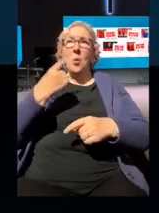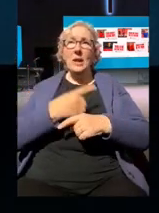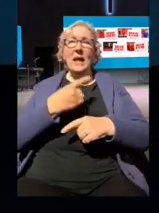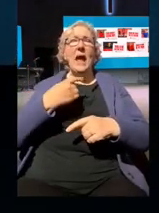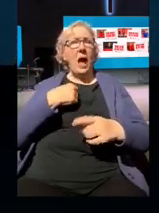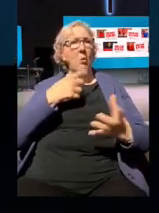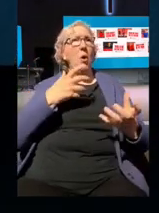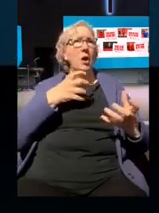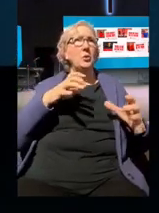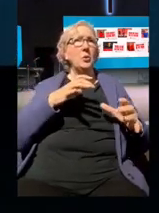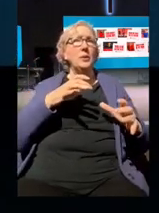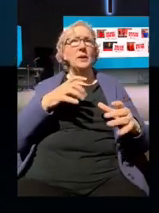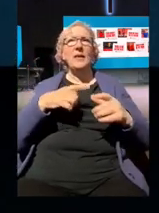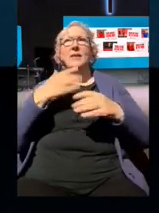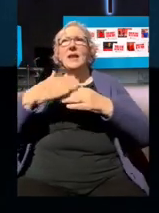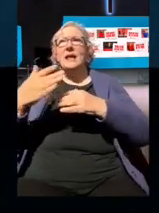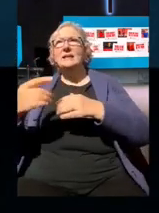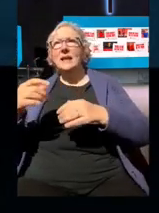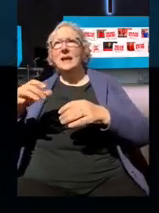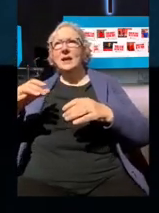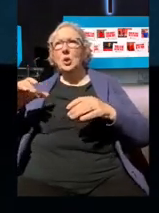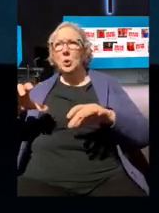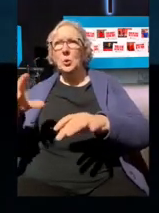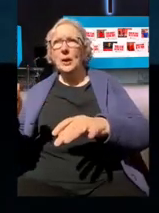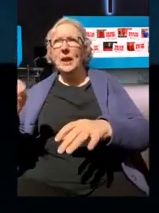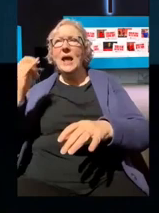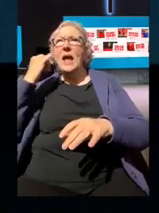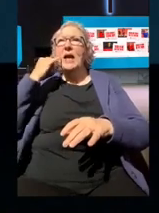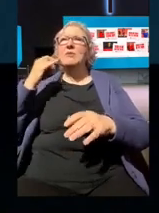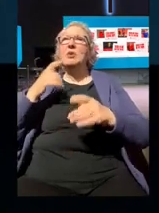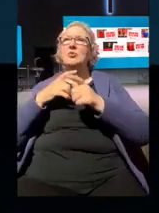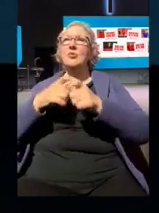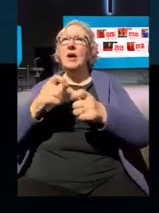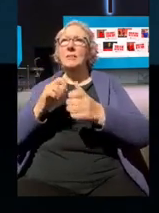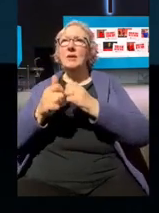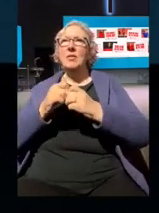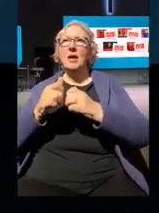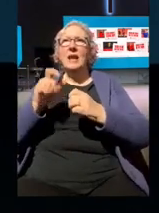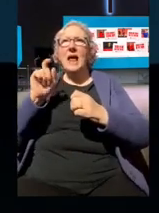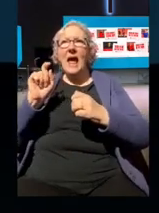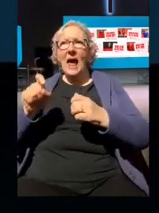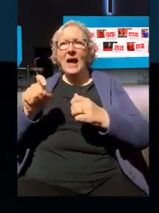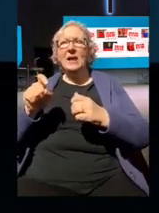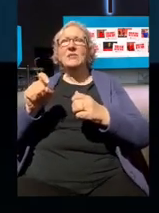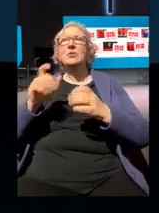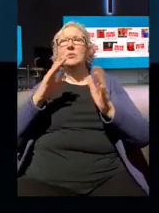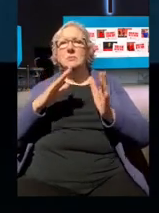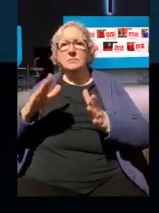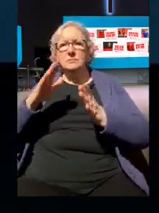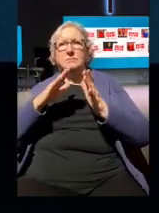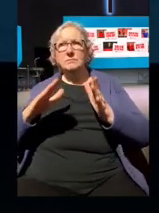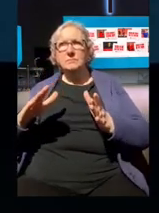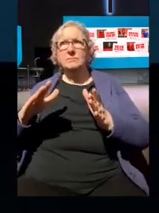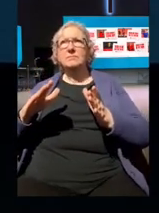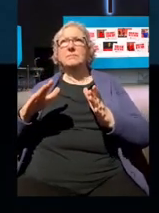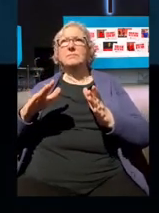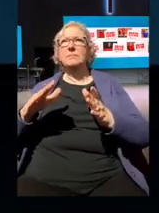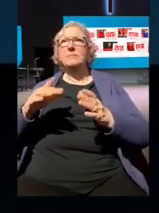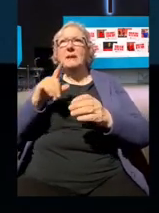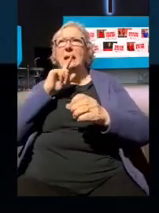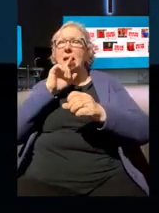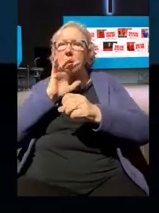do it. All right? If you're going to run a marathon, it takes some dedication, it takes practice, it